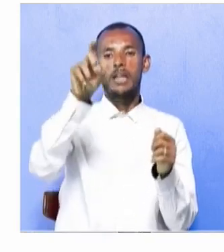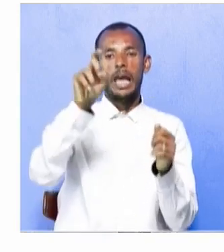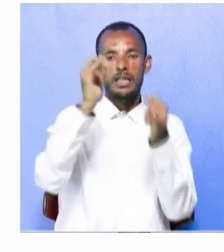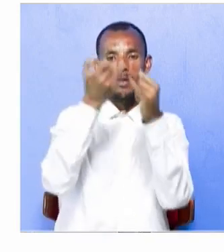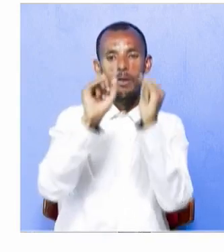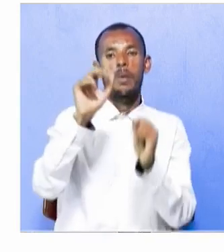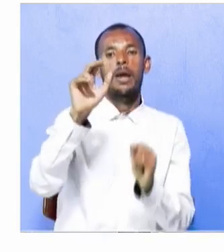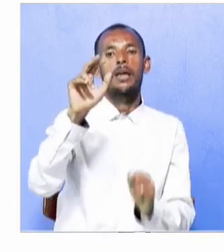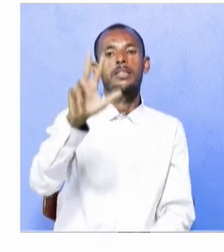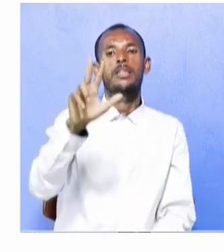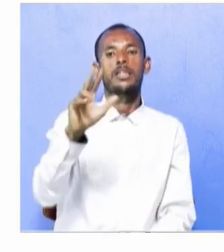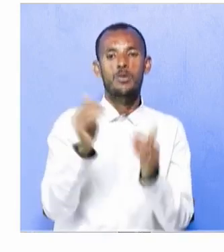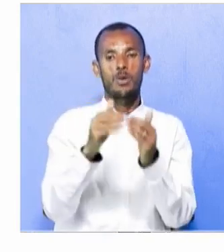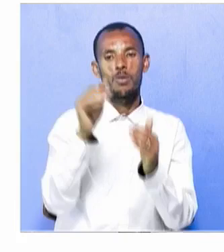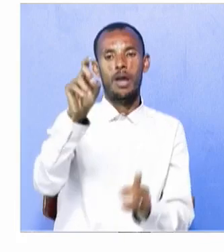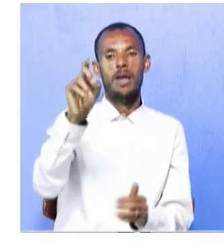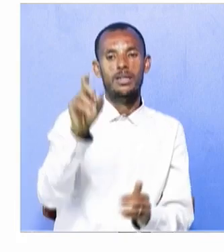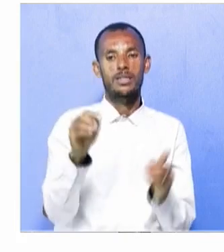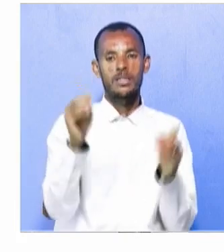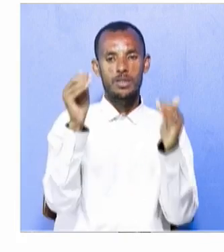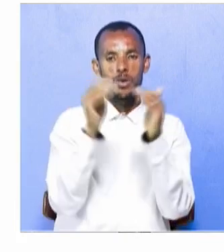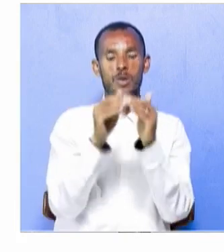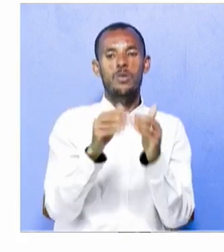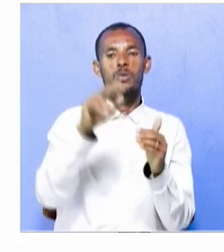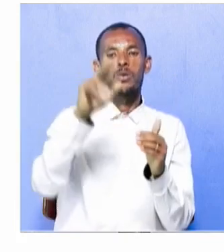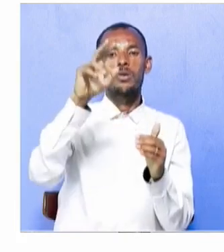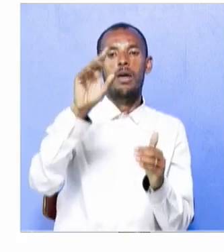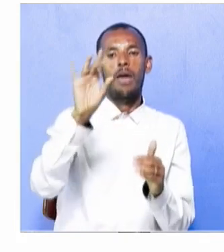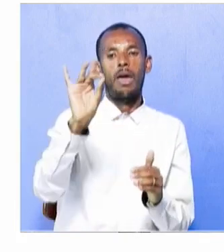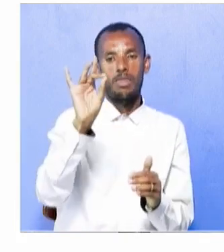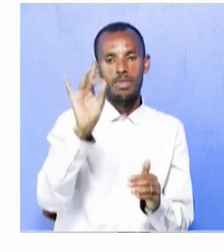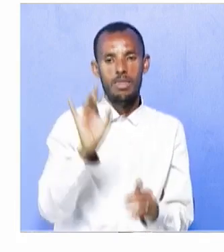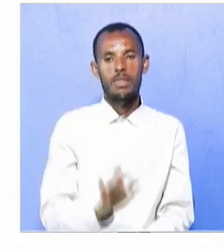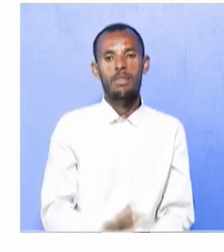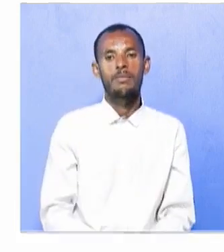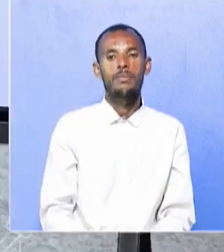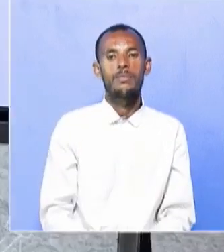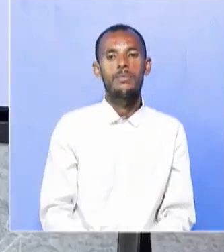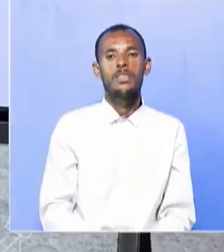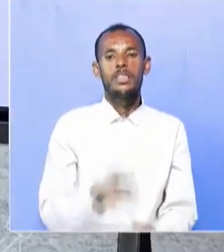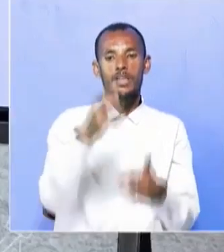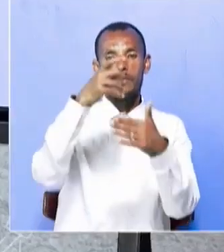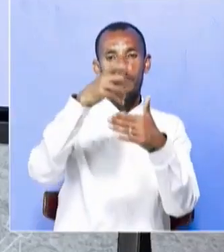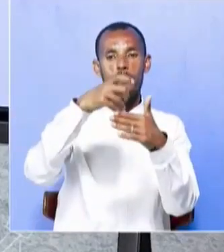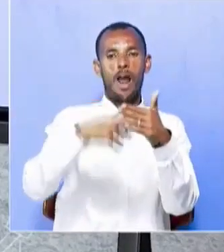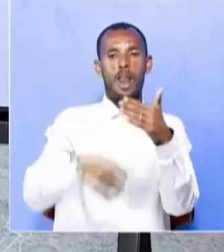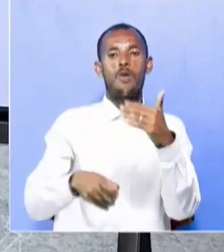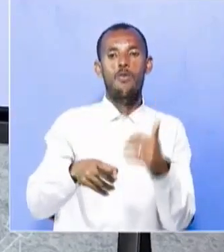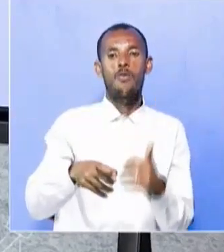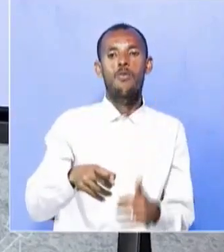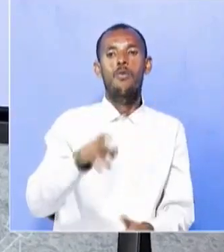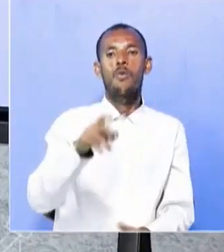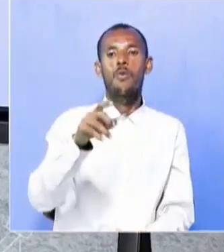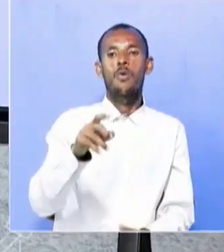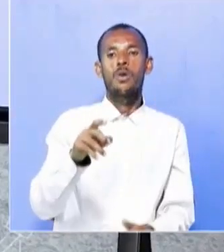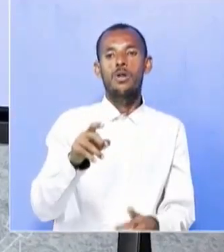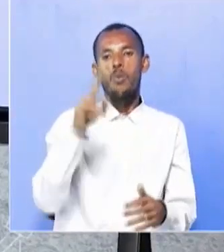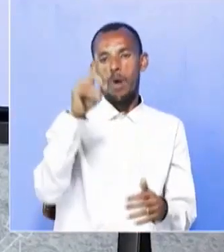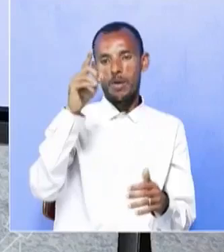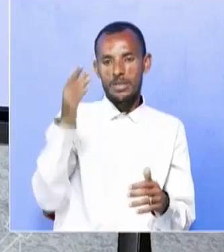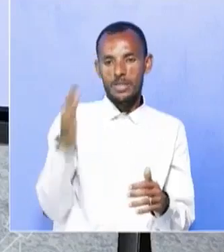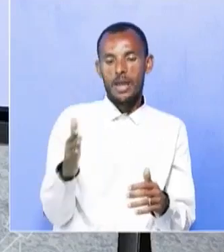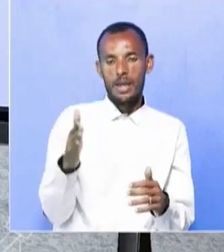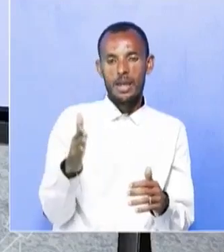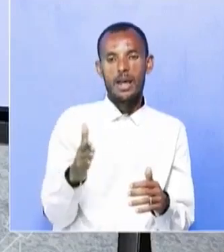3, we get x is equals to 8, right? The value of one of the side of the